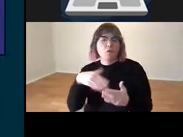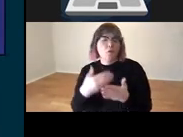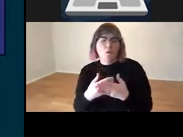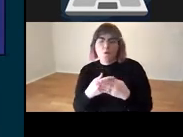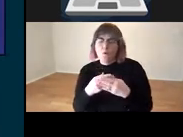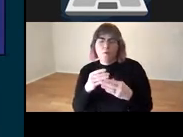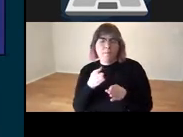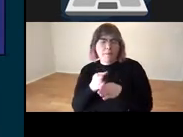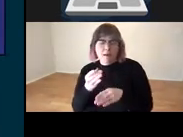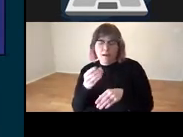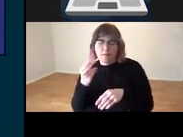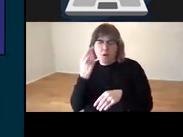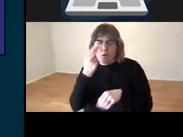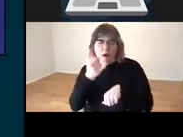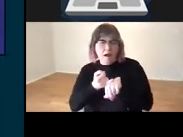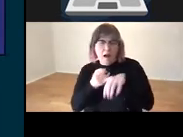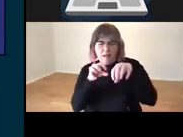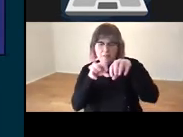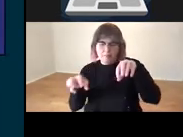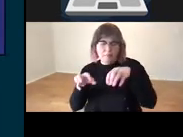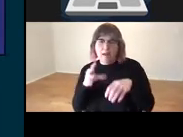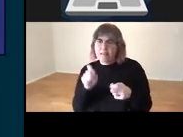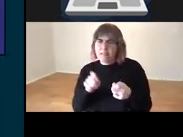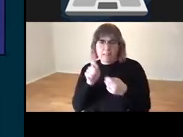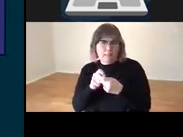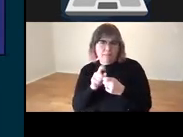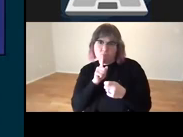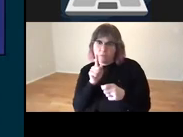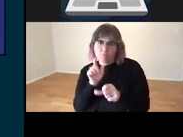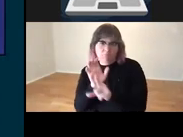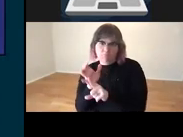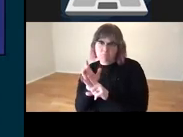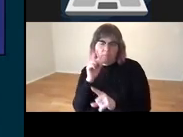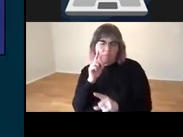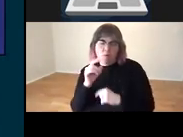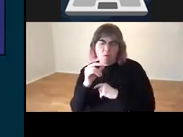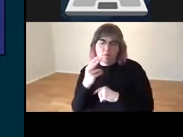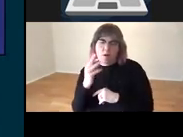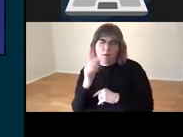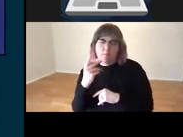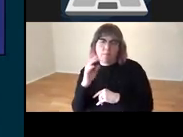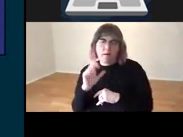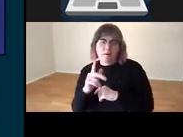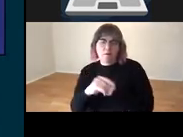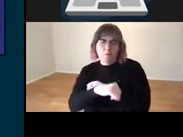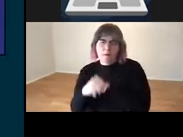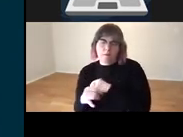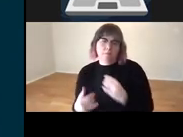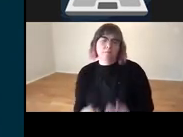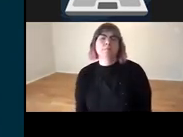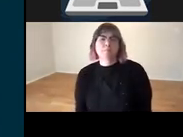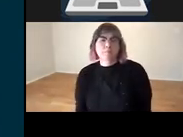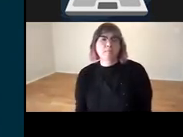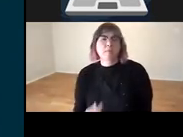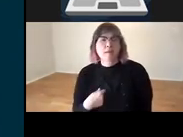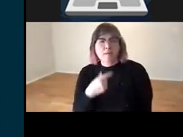the main Hawaiian Islands, but certain sections which are hotspots for humpback whales. And humpback whales have been a focus here in Hawaii, but I'm interested in